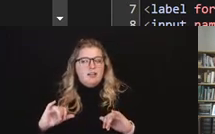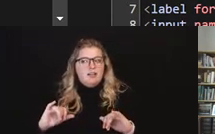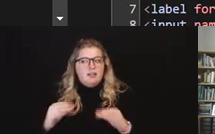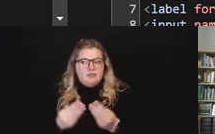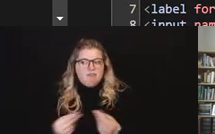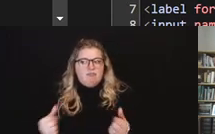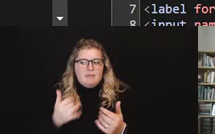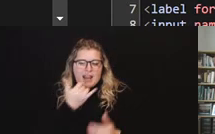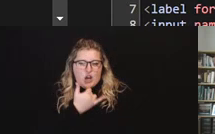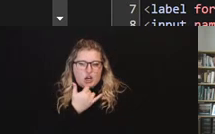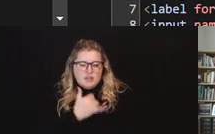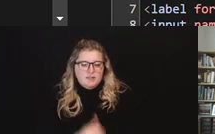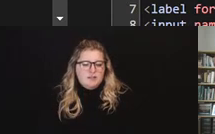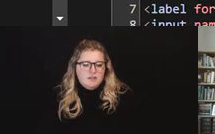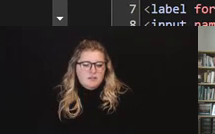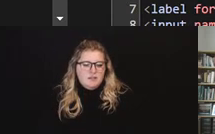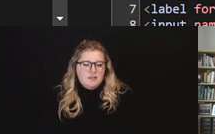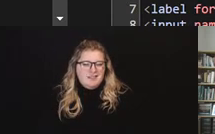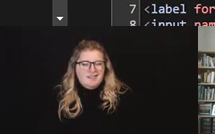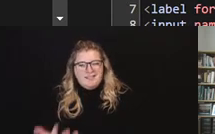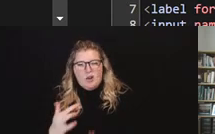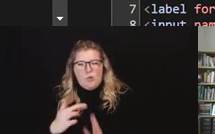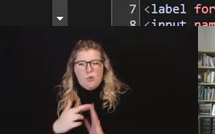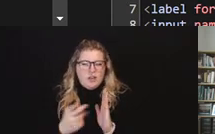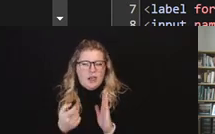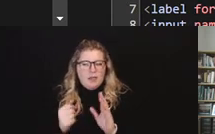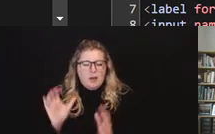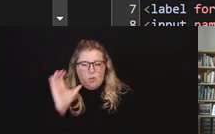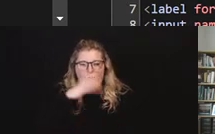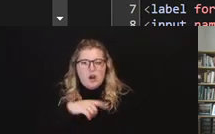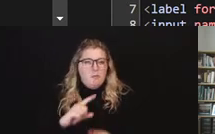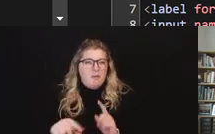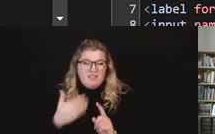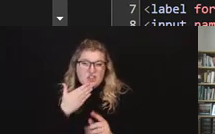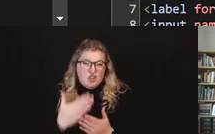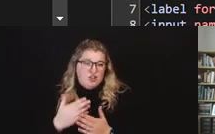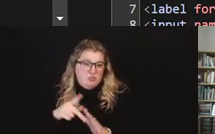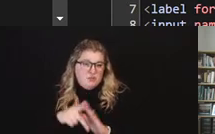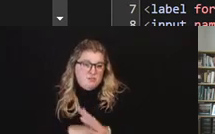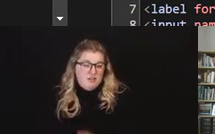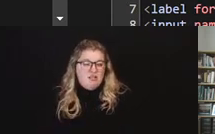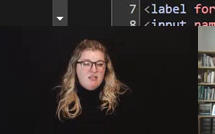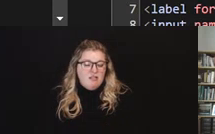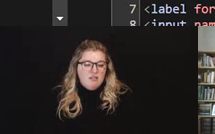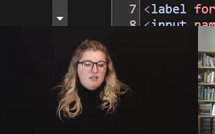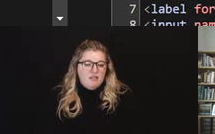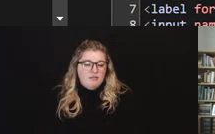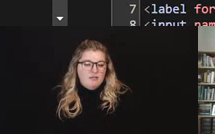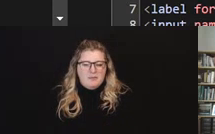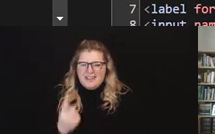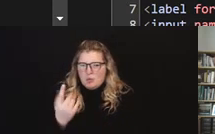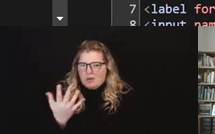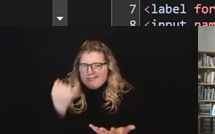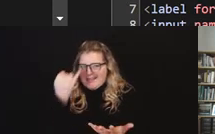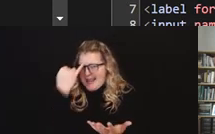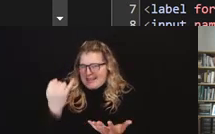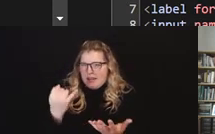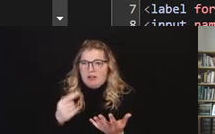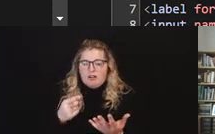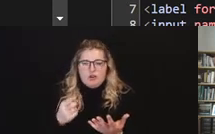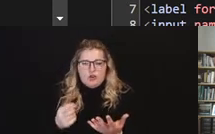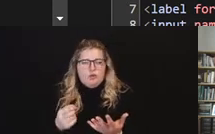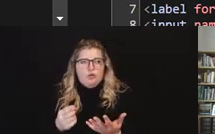them. The rules on that are kind of weird, but I think it's also another good principle. It's just the idea is, are you making it easier for